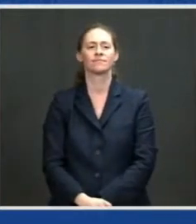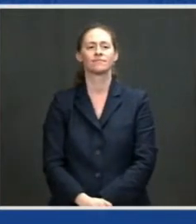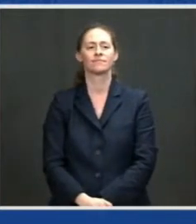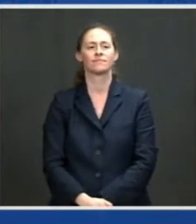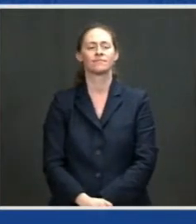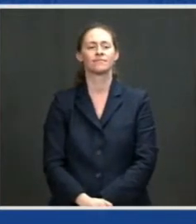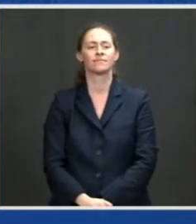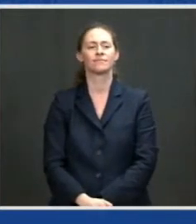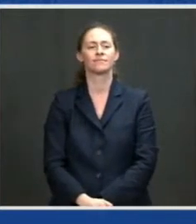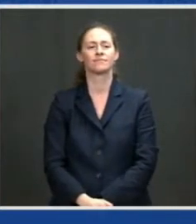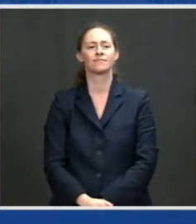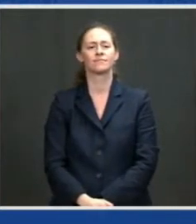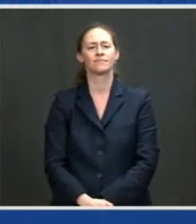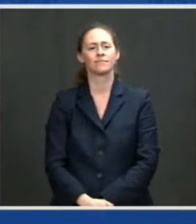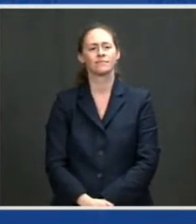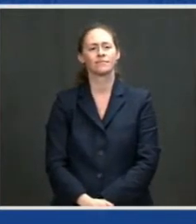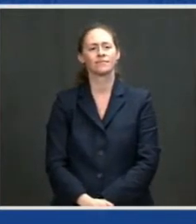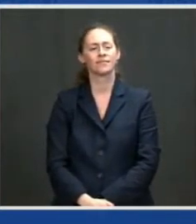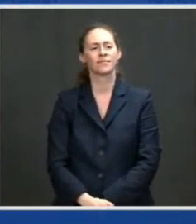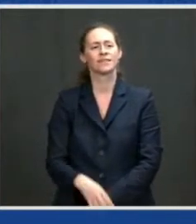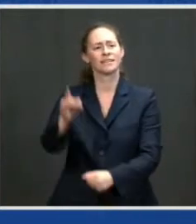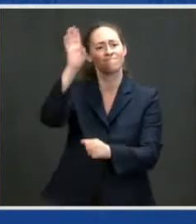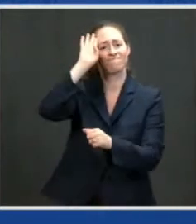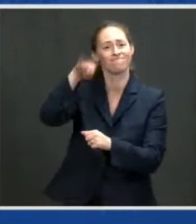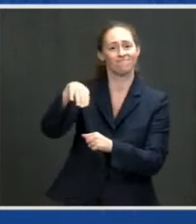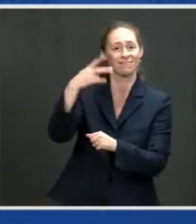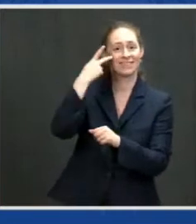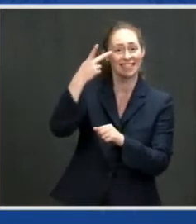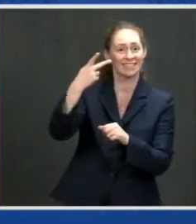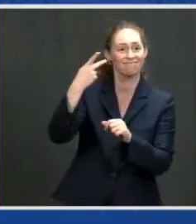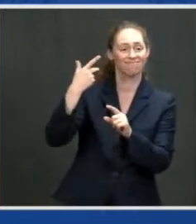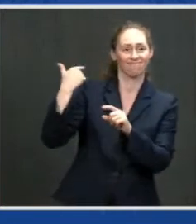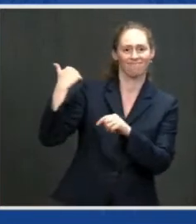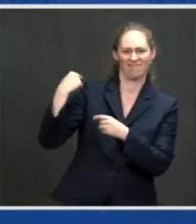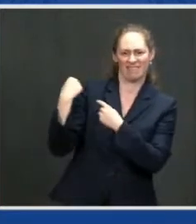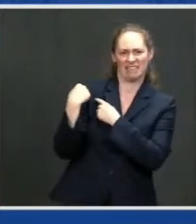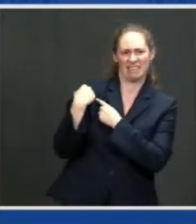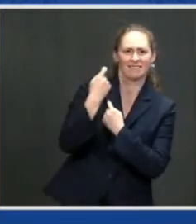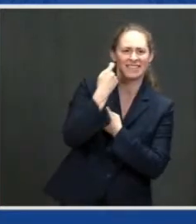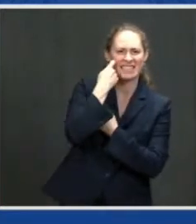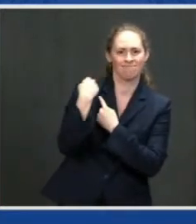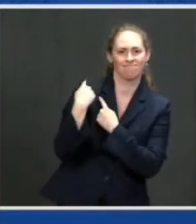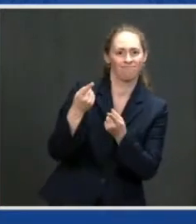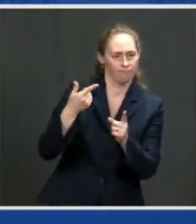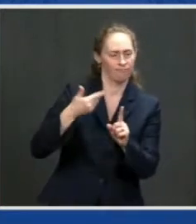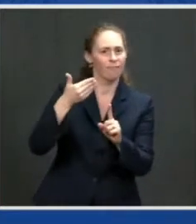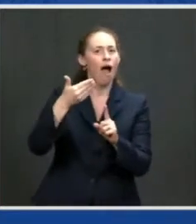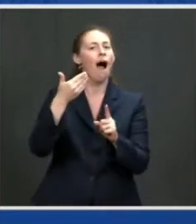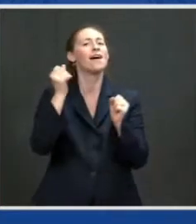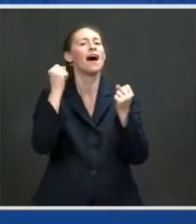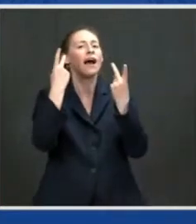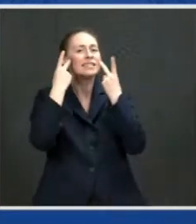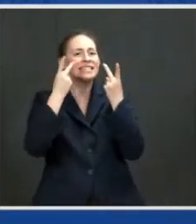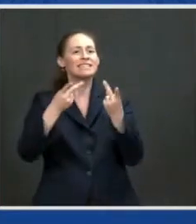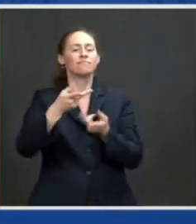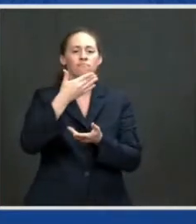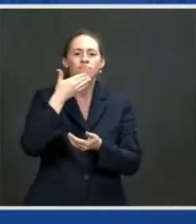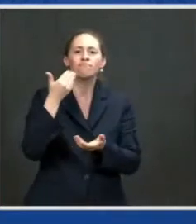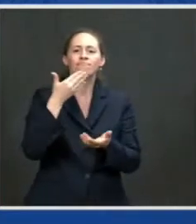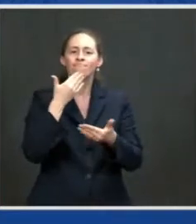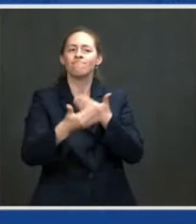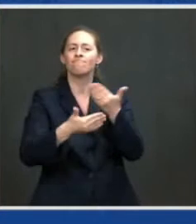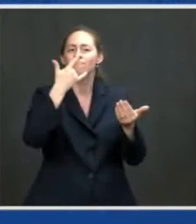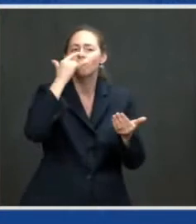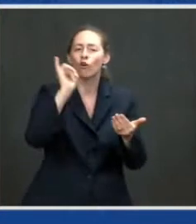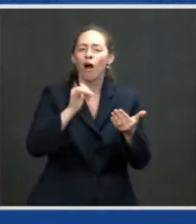like. When our event here was canceled in March, our economy was on the brink of